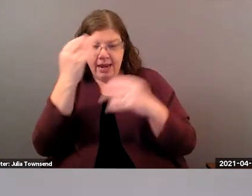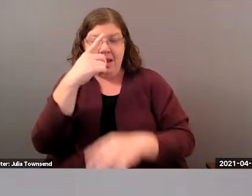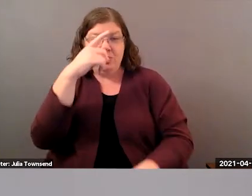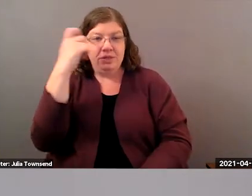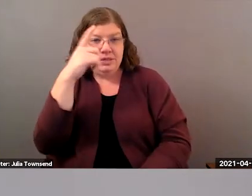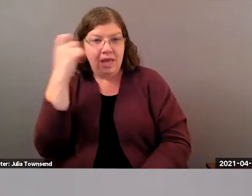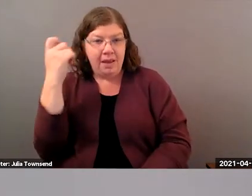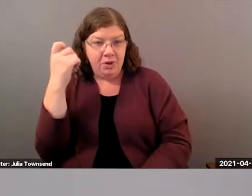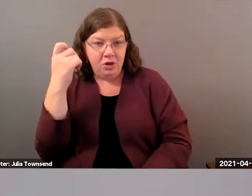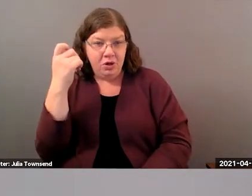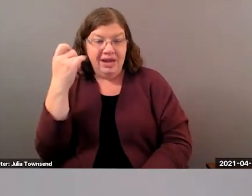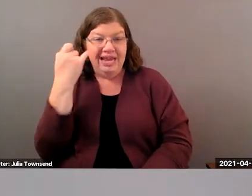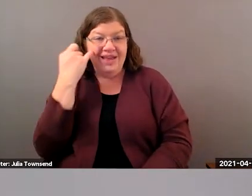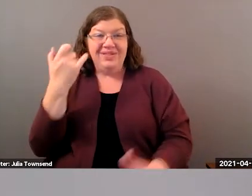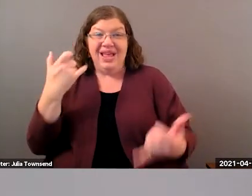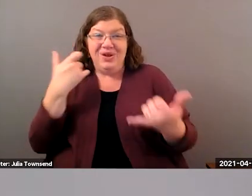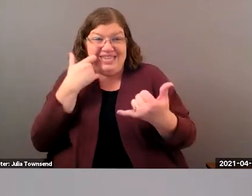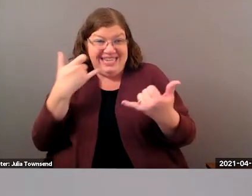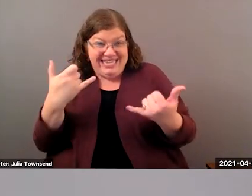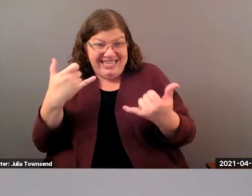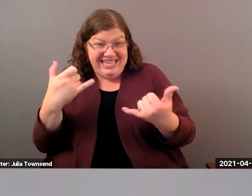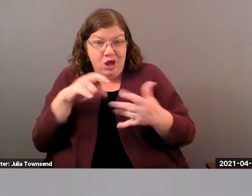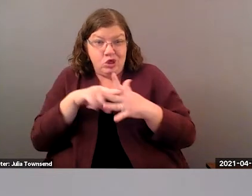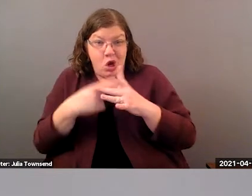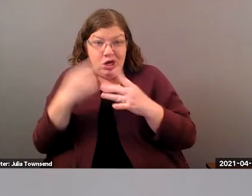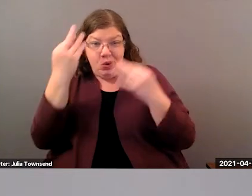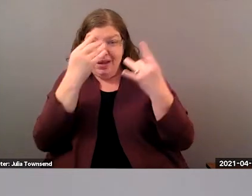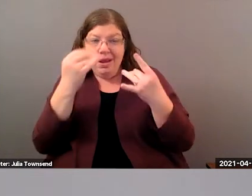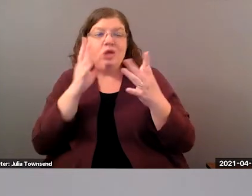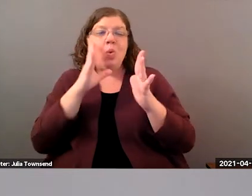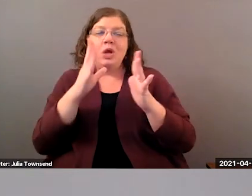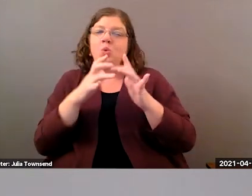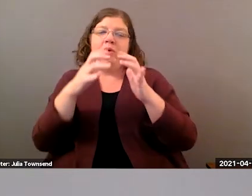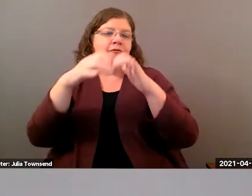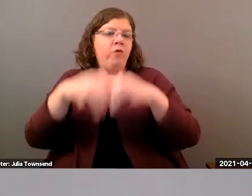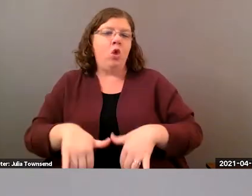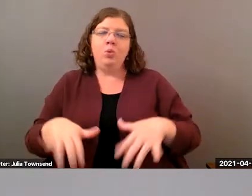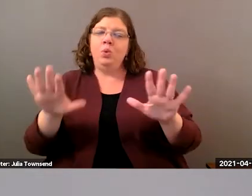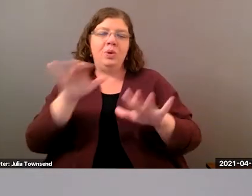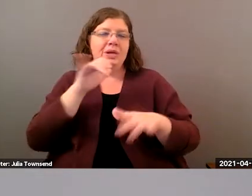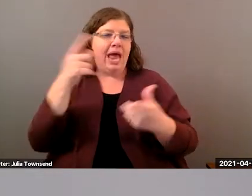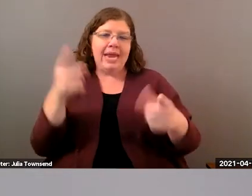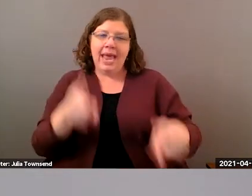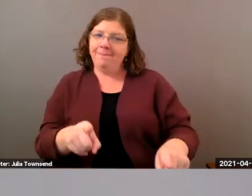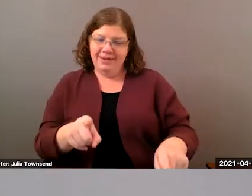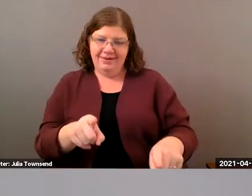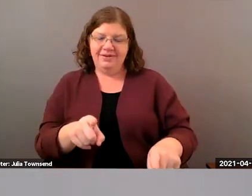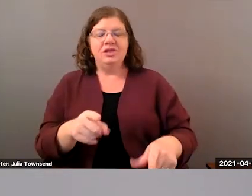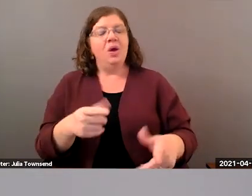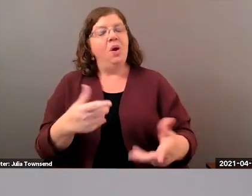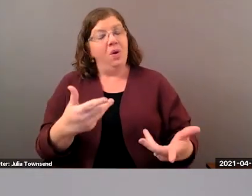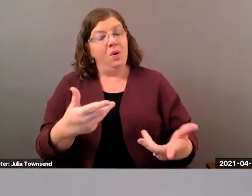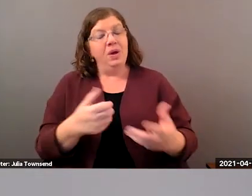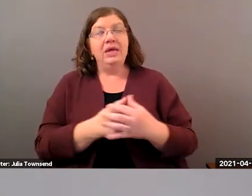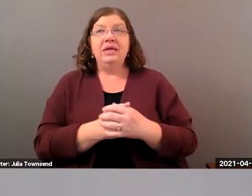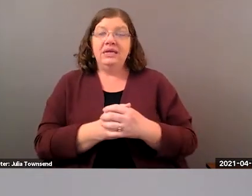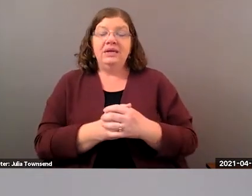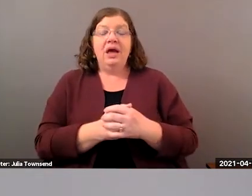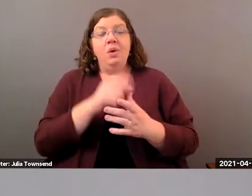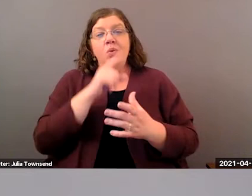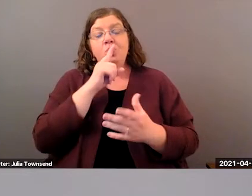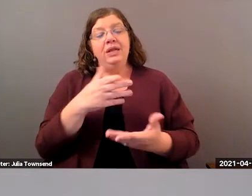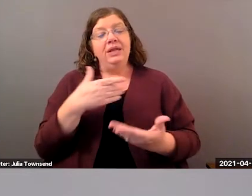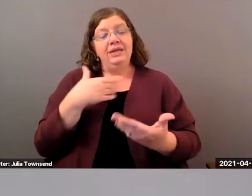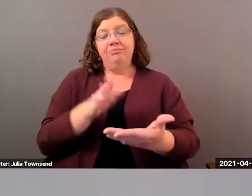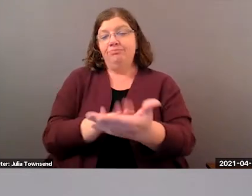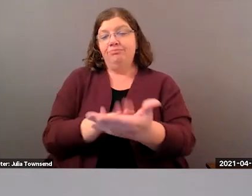if they are just getting around to thinking about it, it will fall flat. It will not happen. And so tremendous kudos